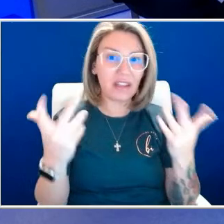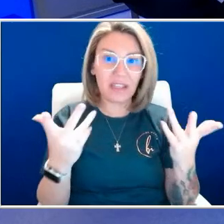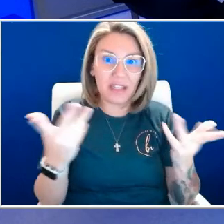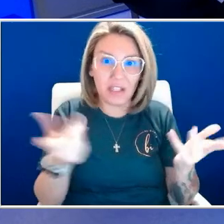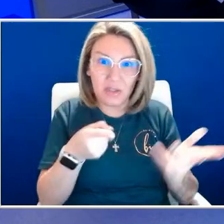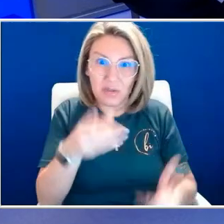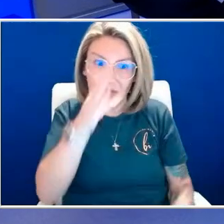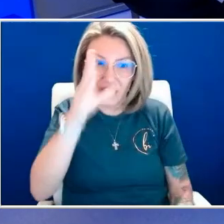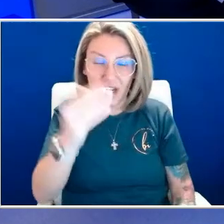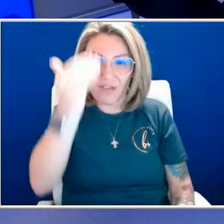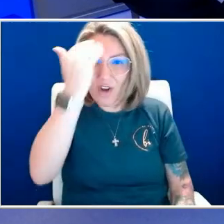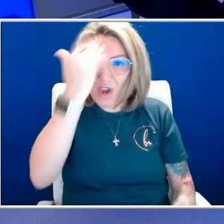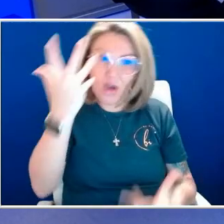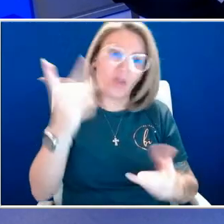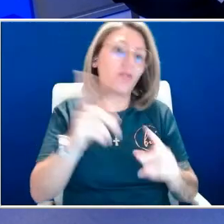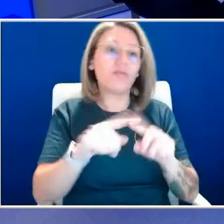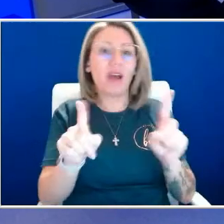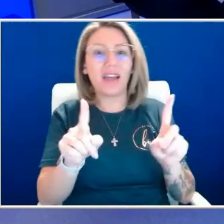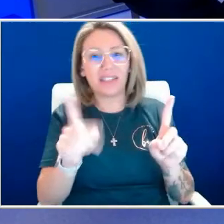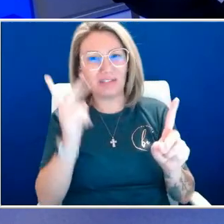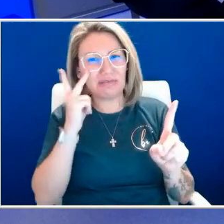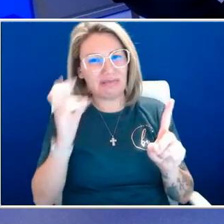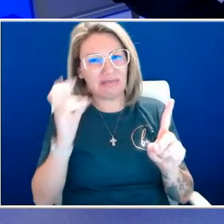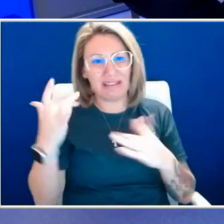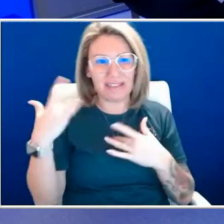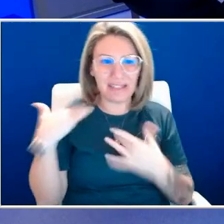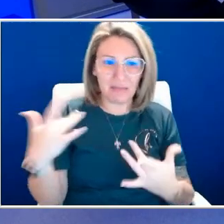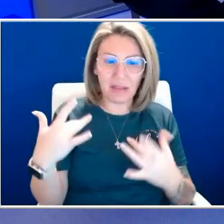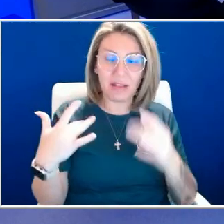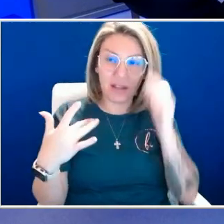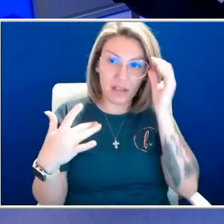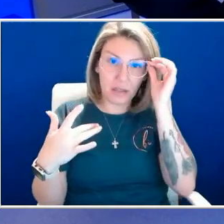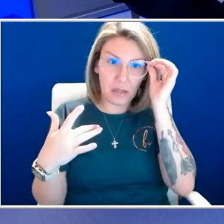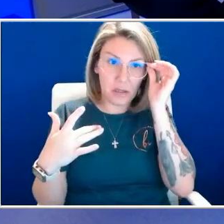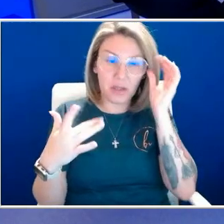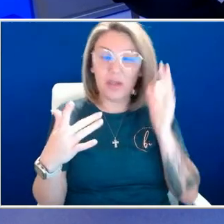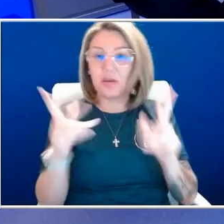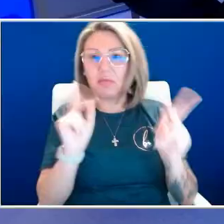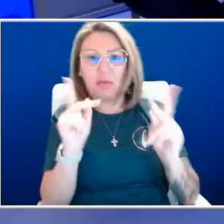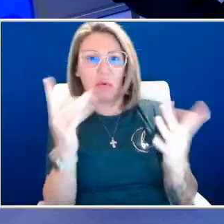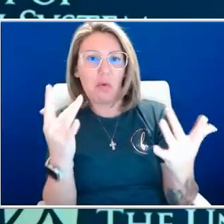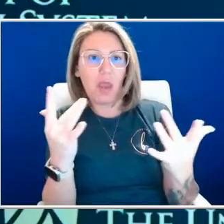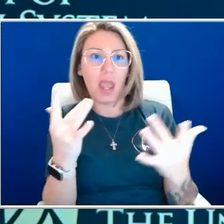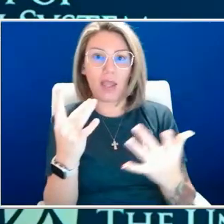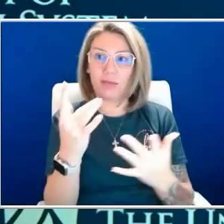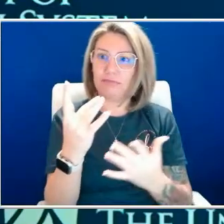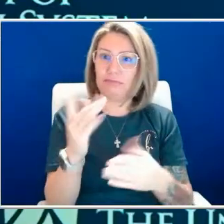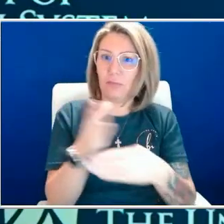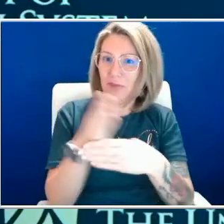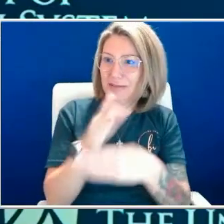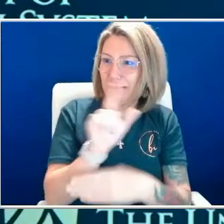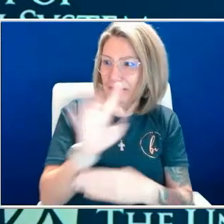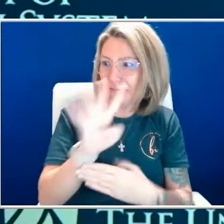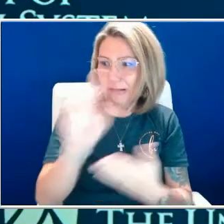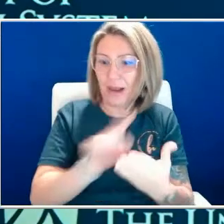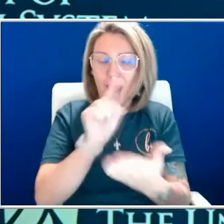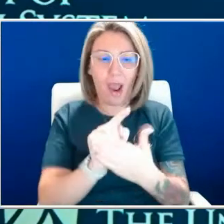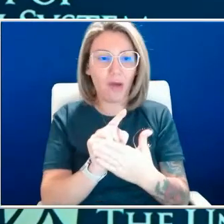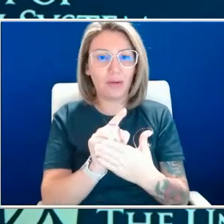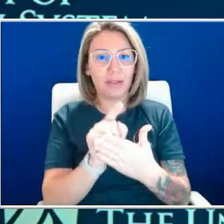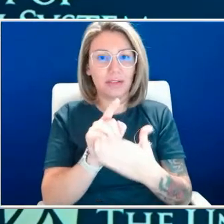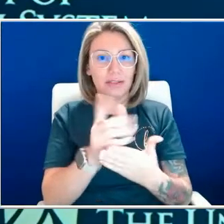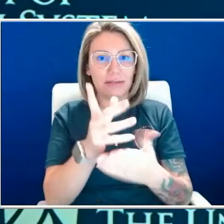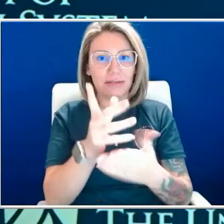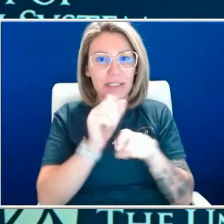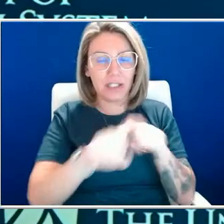but do you see that typically? Somebody wait within a day, they're getting the call? You know, it doesn't happen all the time. Right. You know, I think